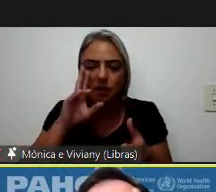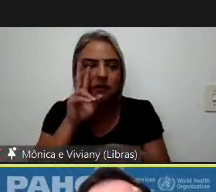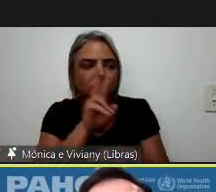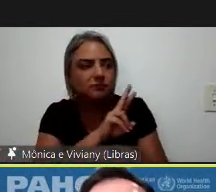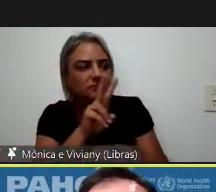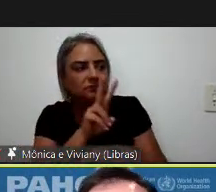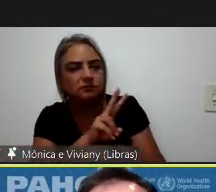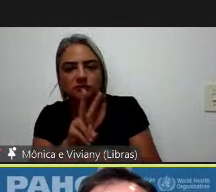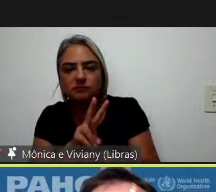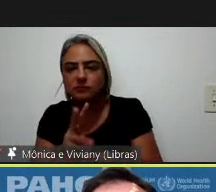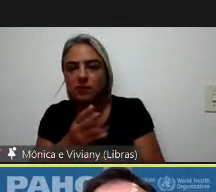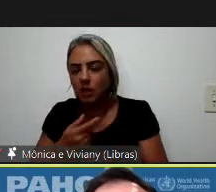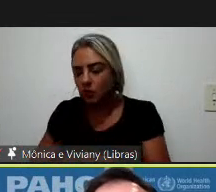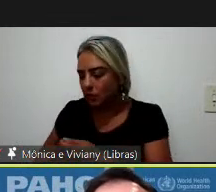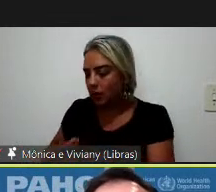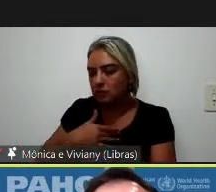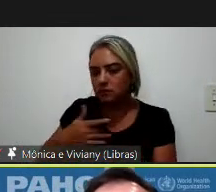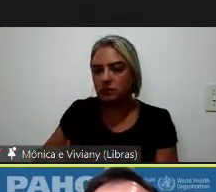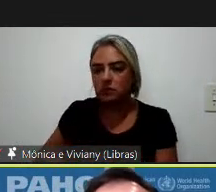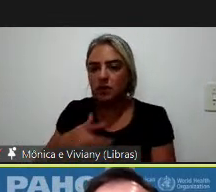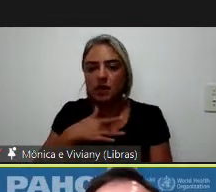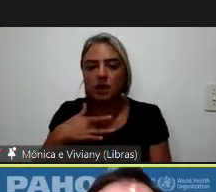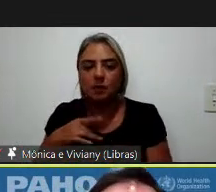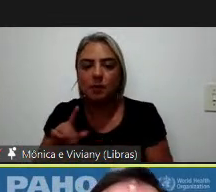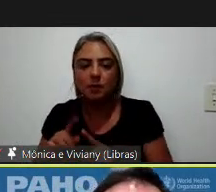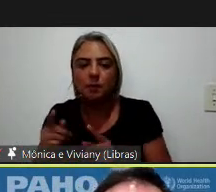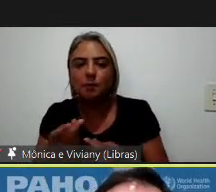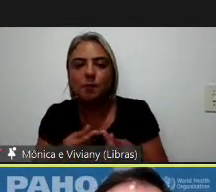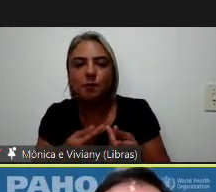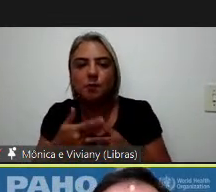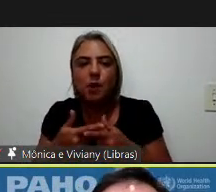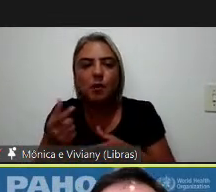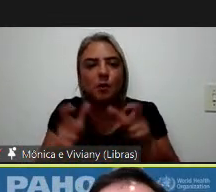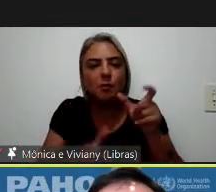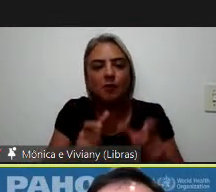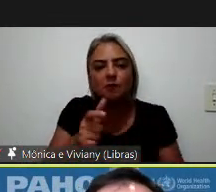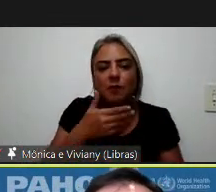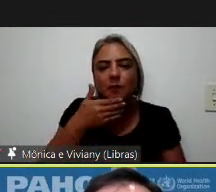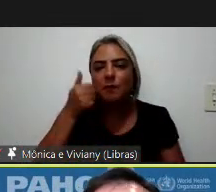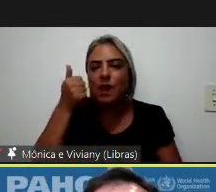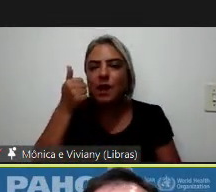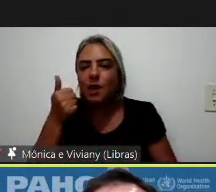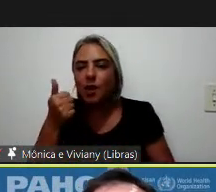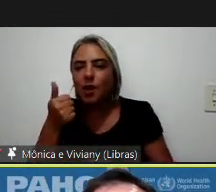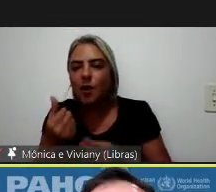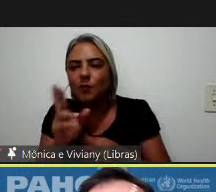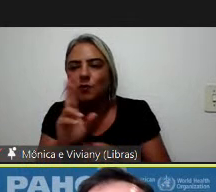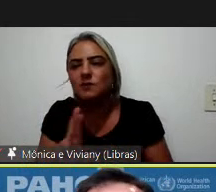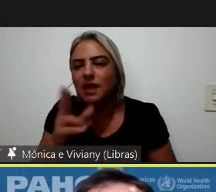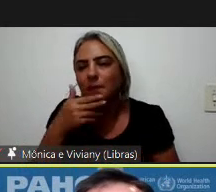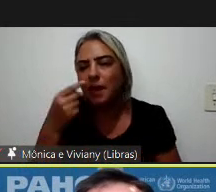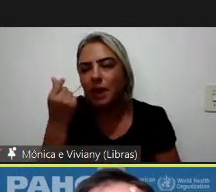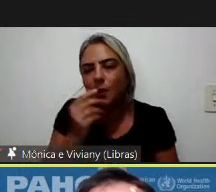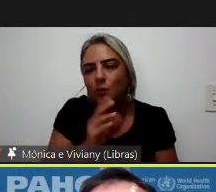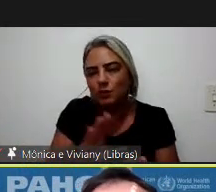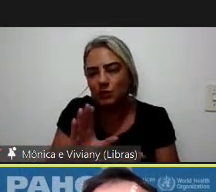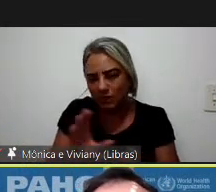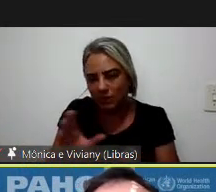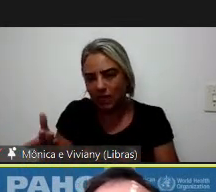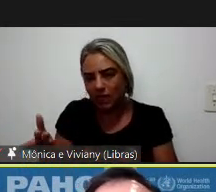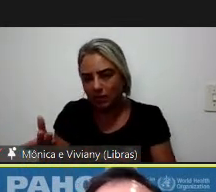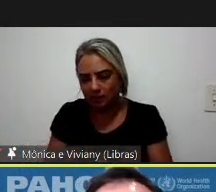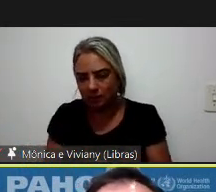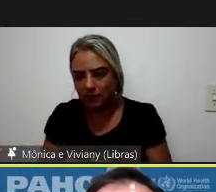increase this fiscal space for the public space. Beyond that, to look for ways to spend better in efficiency in